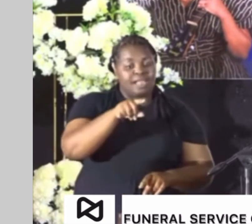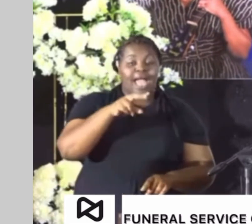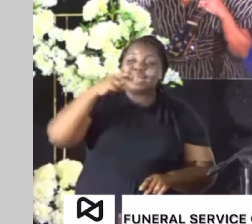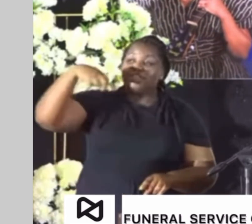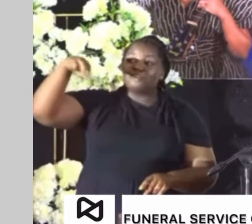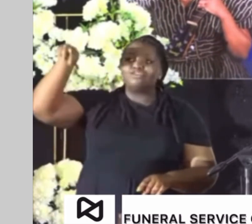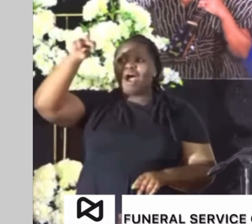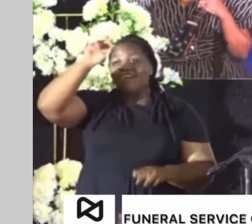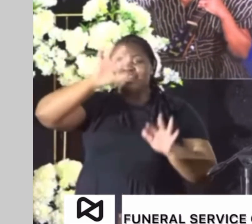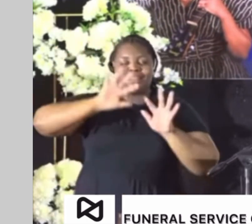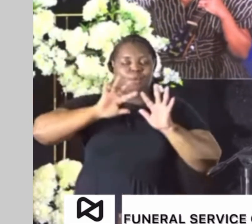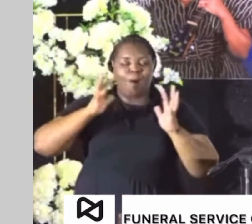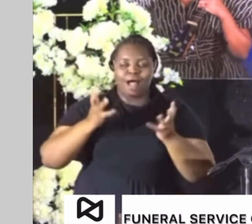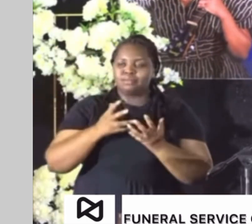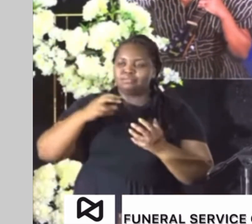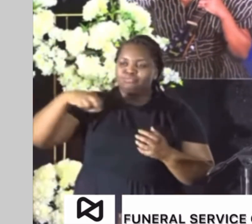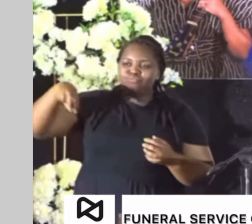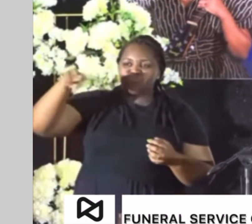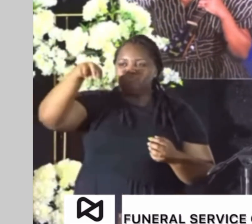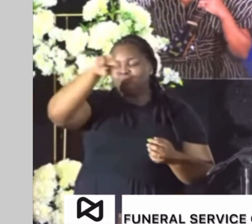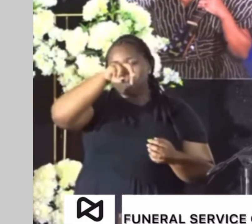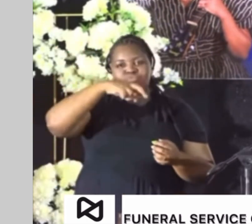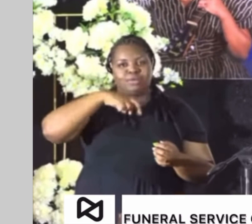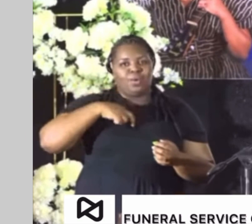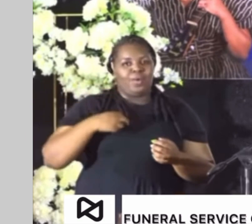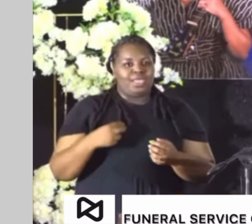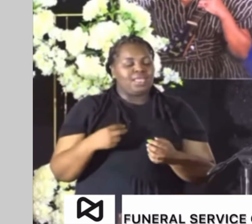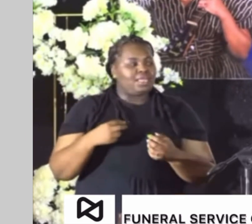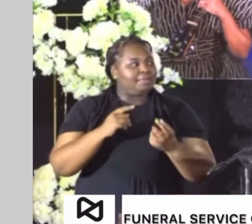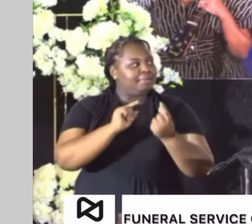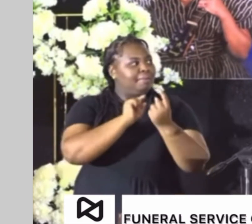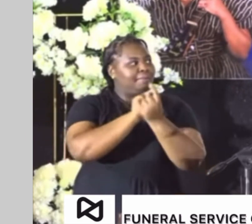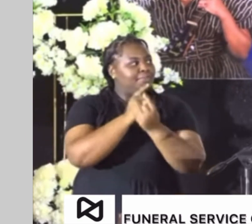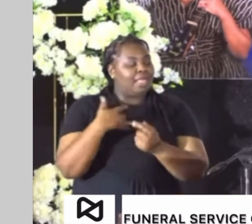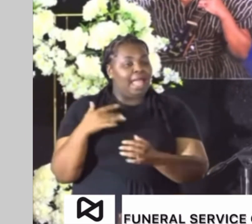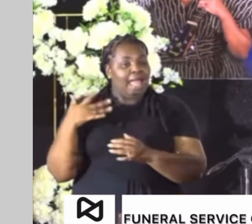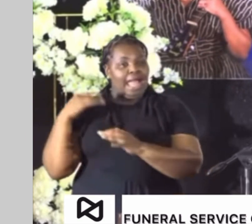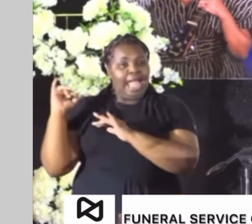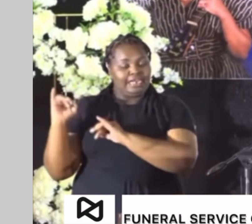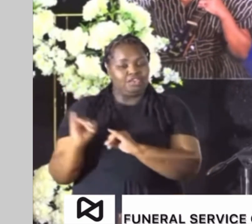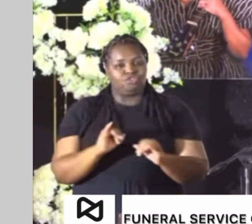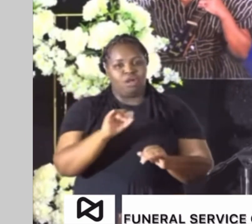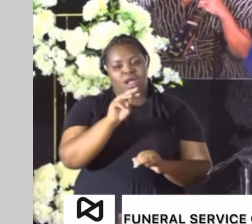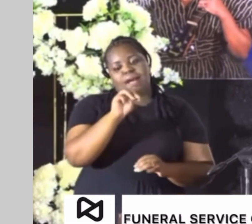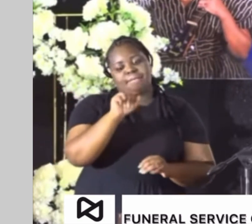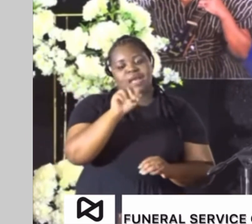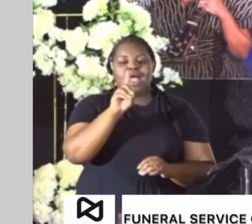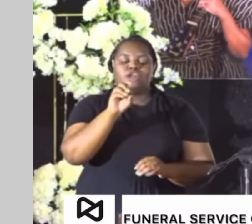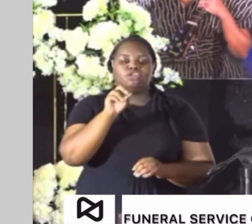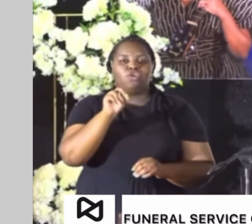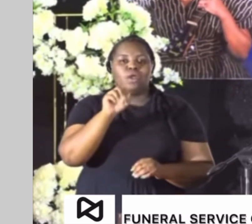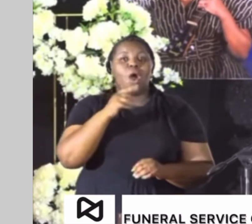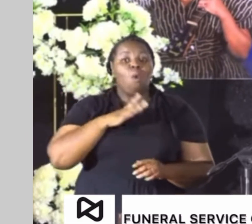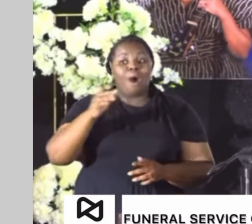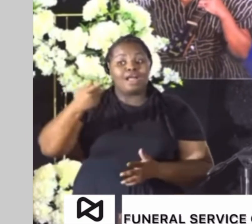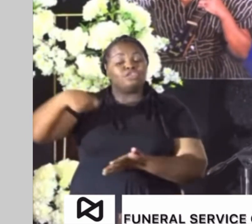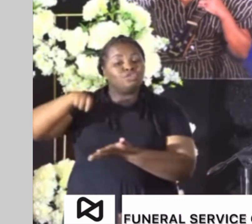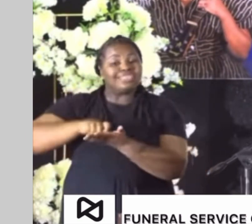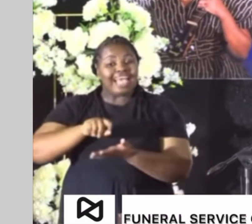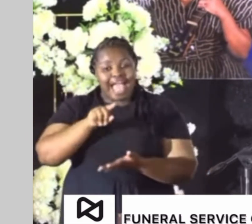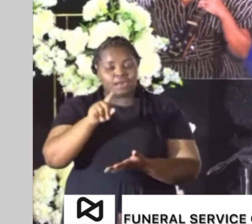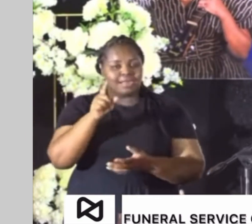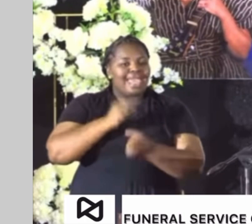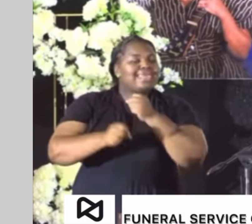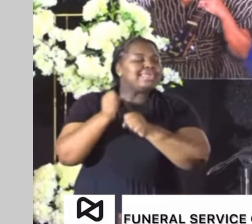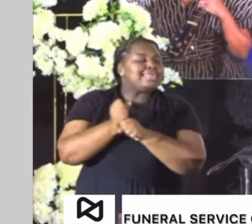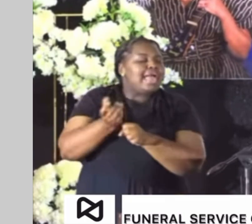says Tiki Caesar wasn't good to her, so we don't know what he's doing there. Thank you all for watching, and please don't forget to kindly drop your